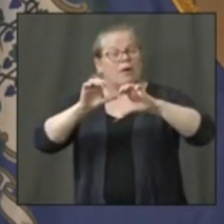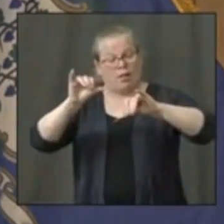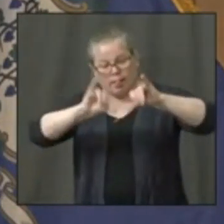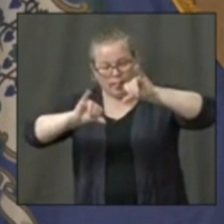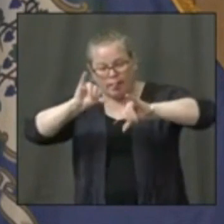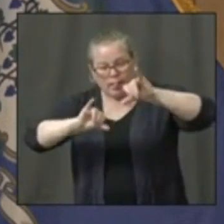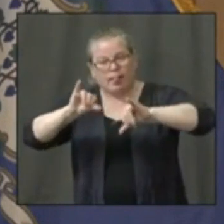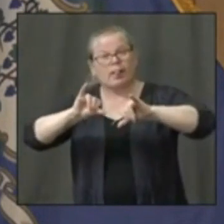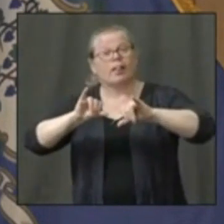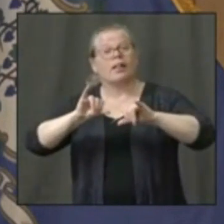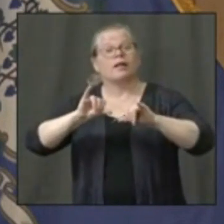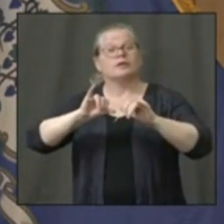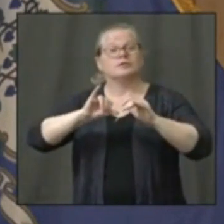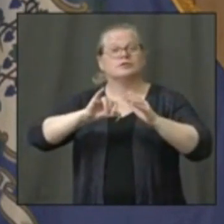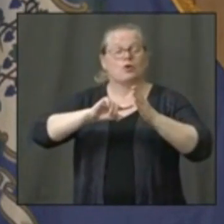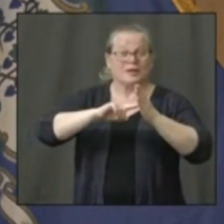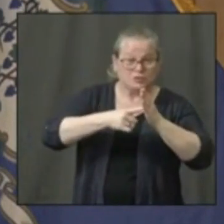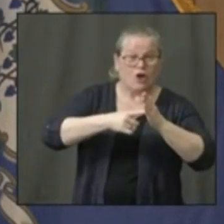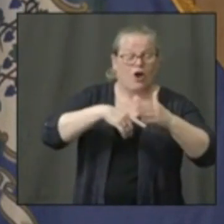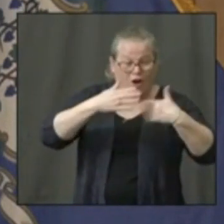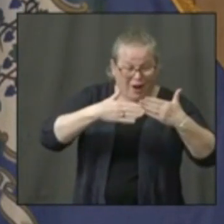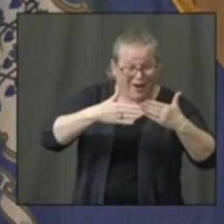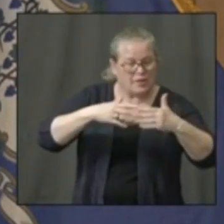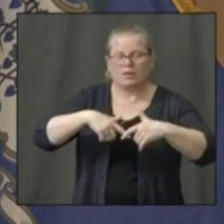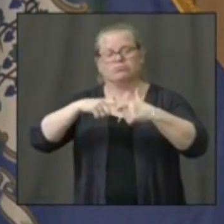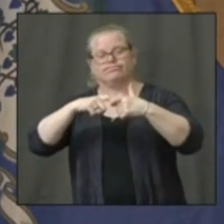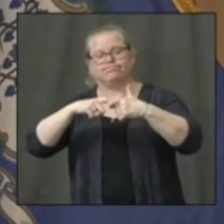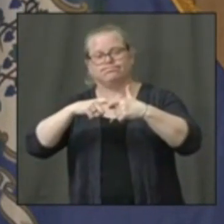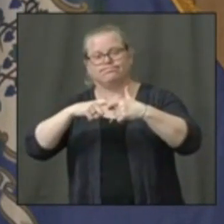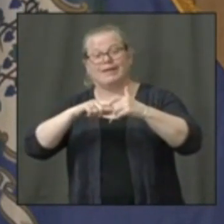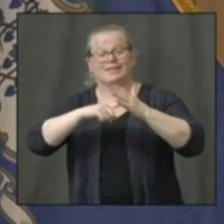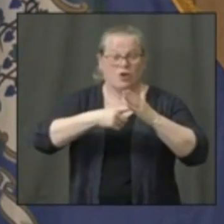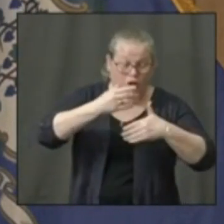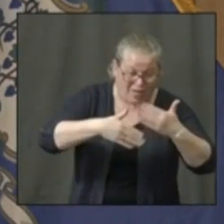couple of the local hospitals. We're trying to keep that flow going.